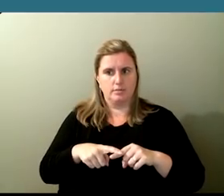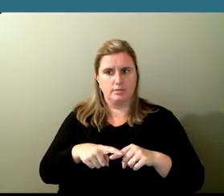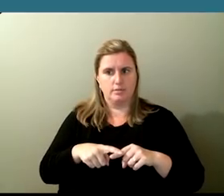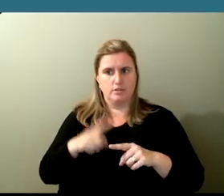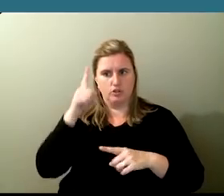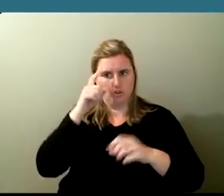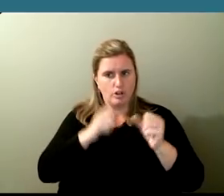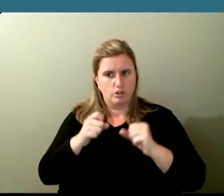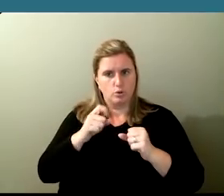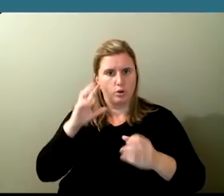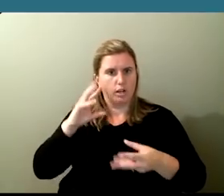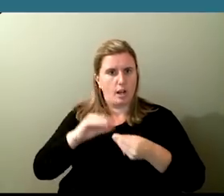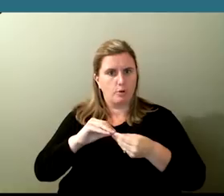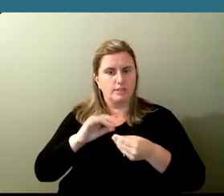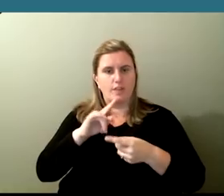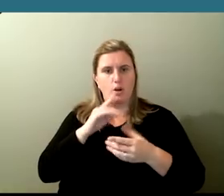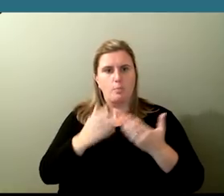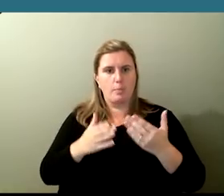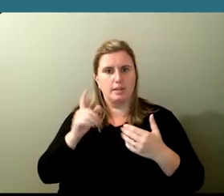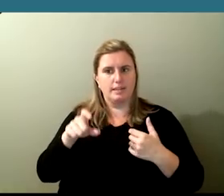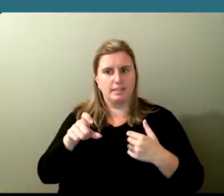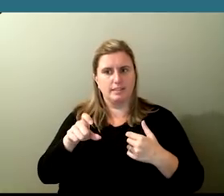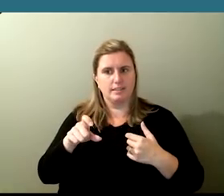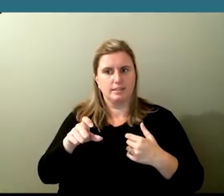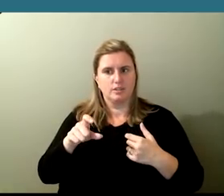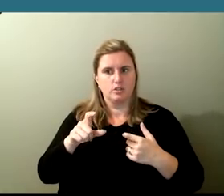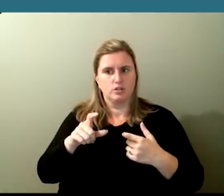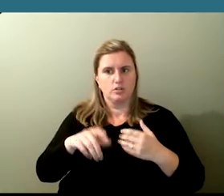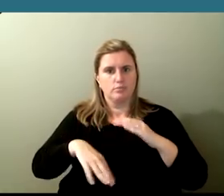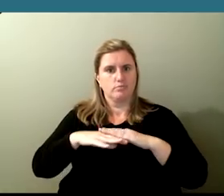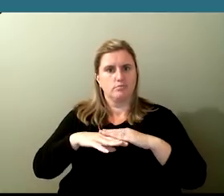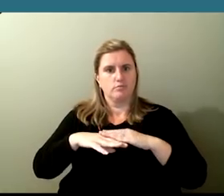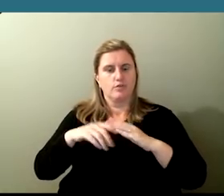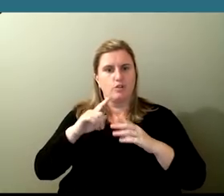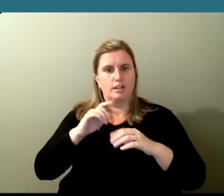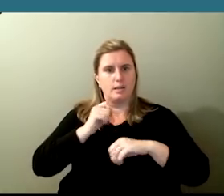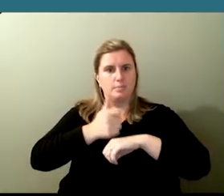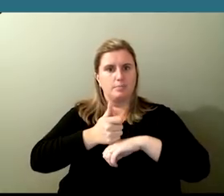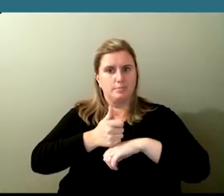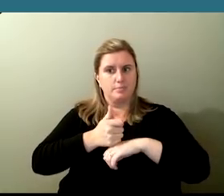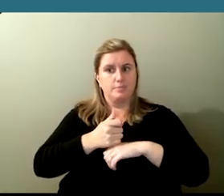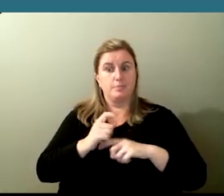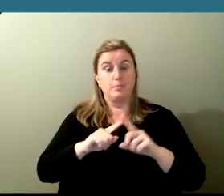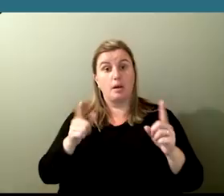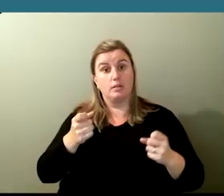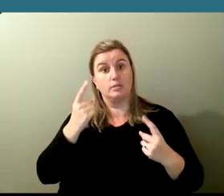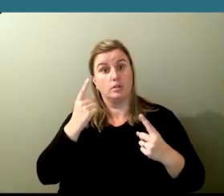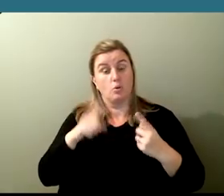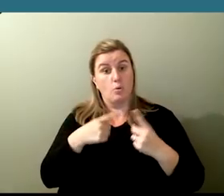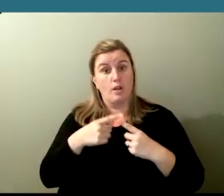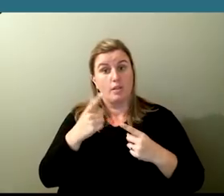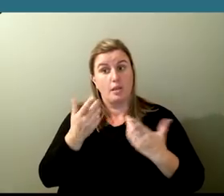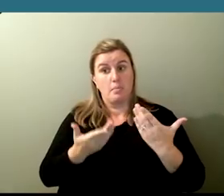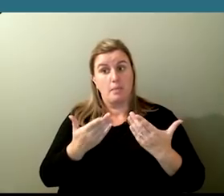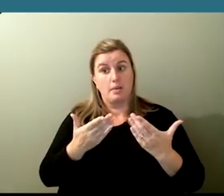strategies that are comprehensive, that are probably going to be needed to reach optimal levels of implementation. However, when those may